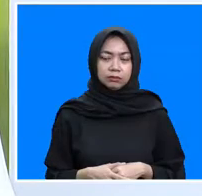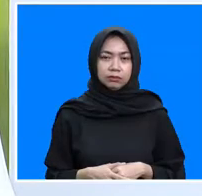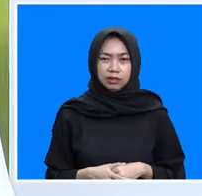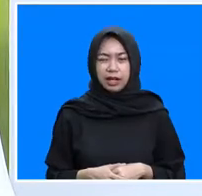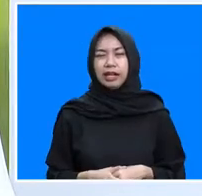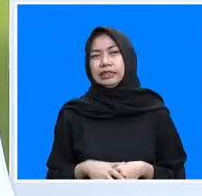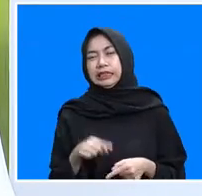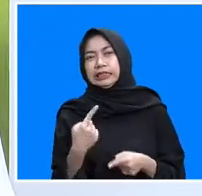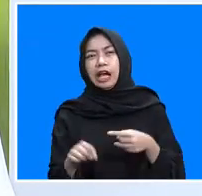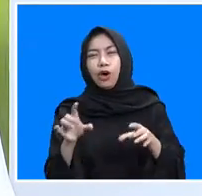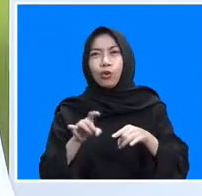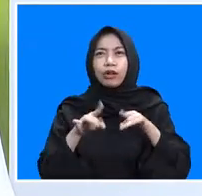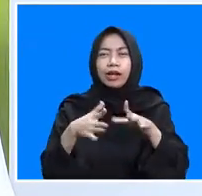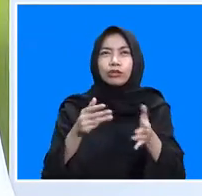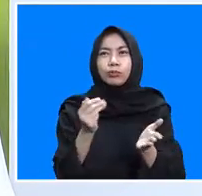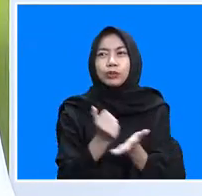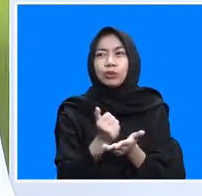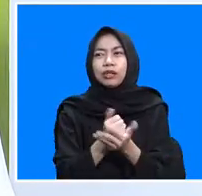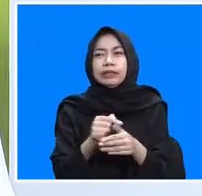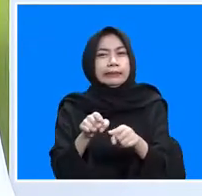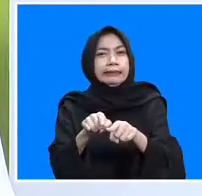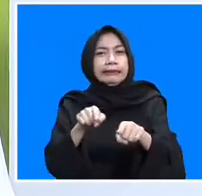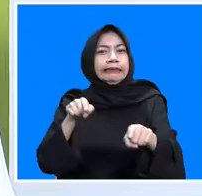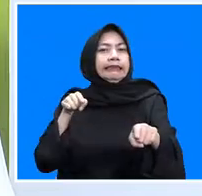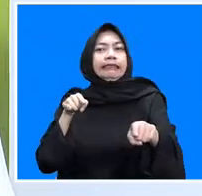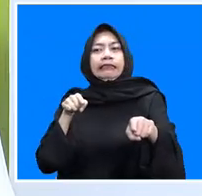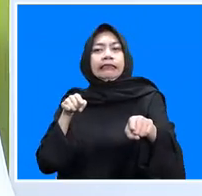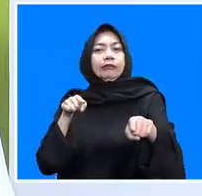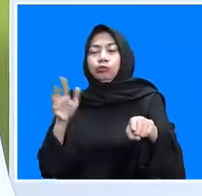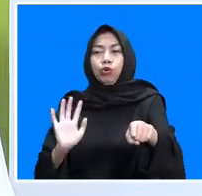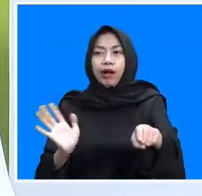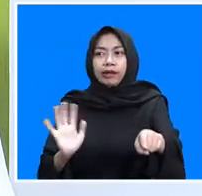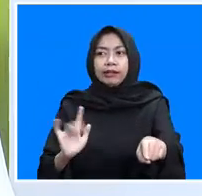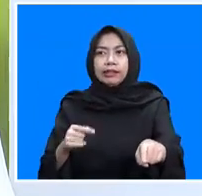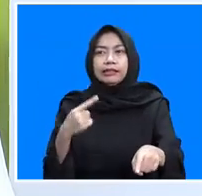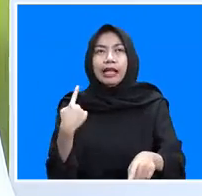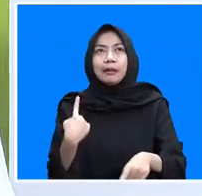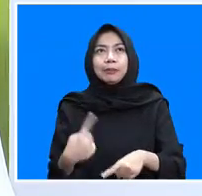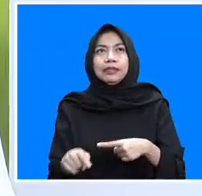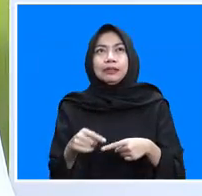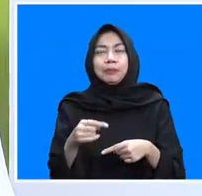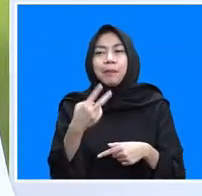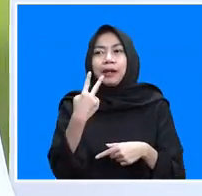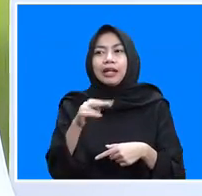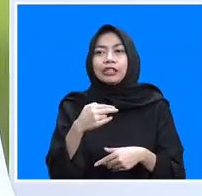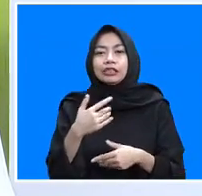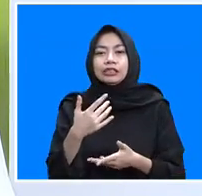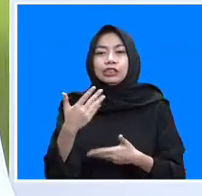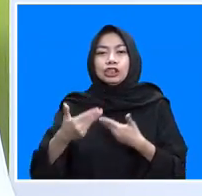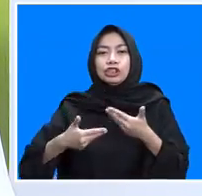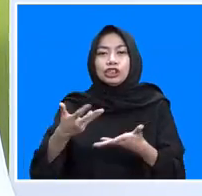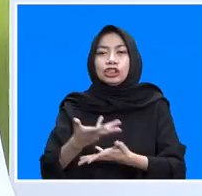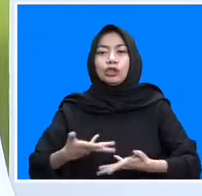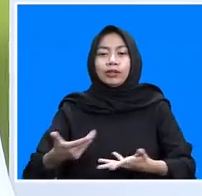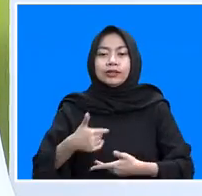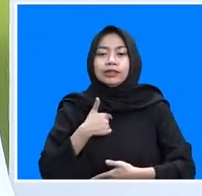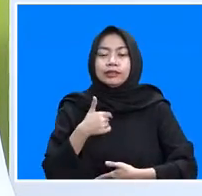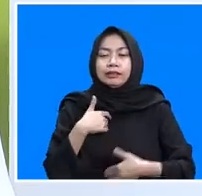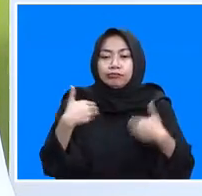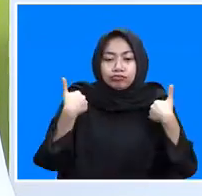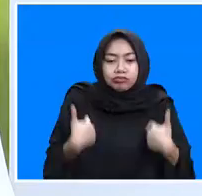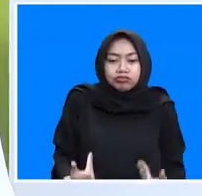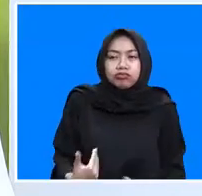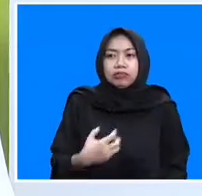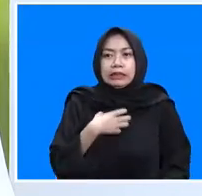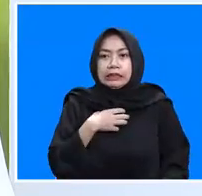loss. It was the well-being. But that well-being component is such a big part of a student's journey in their education, you